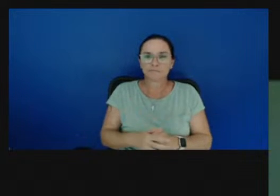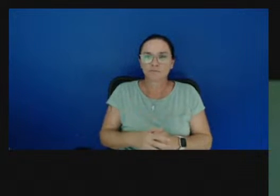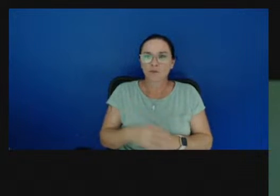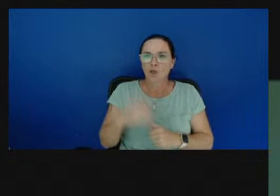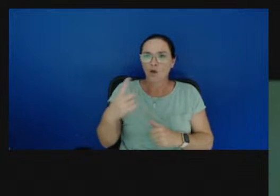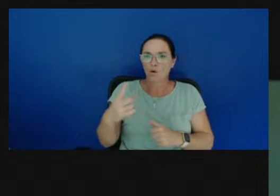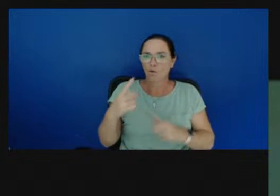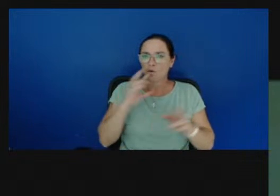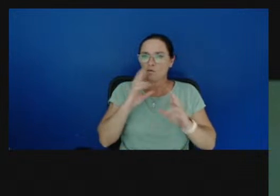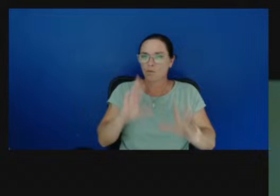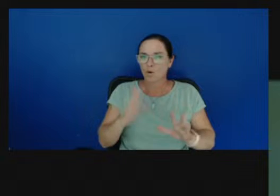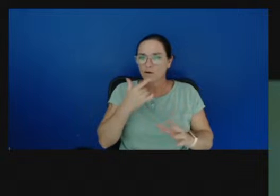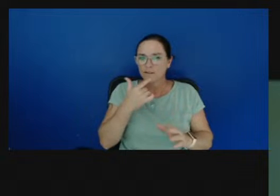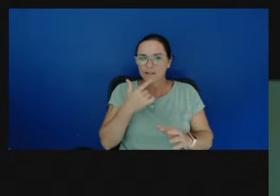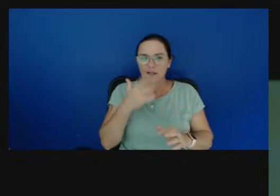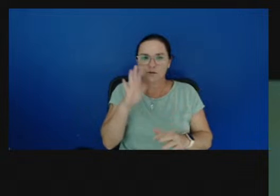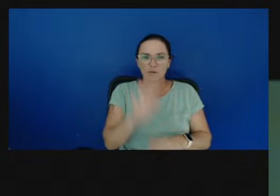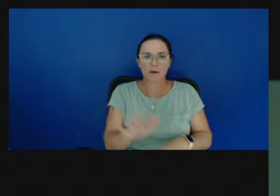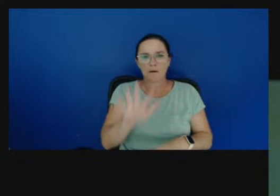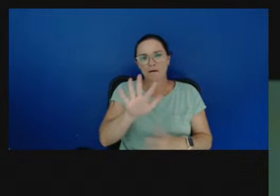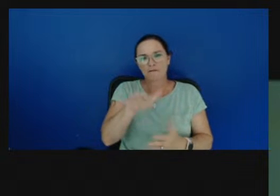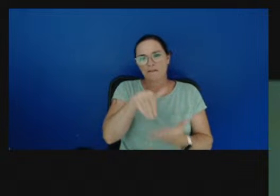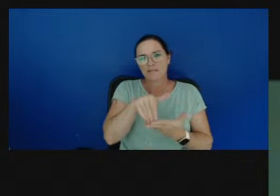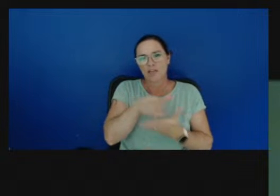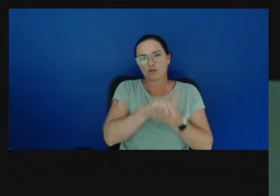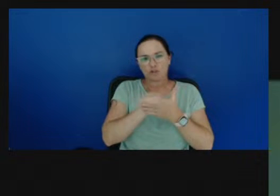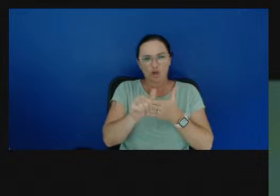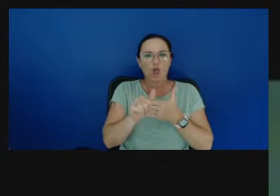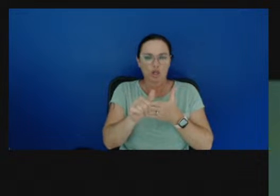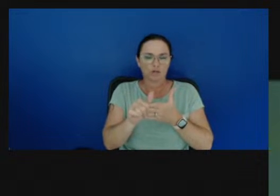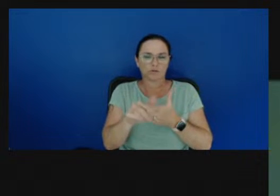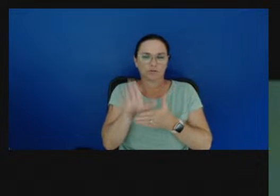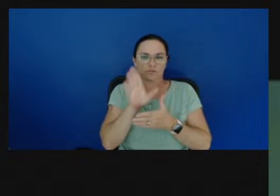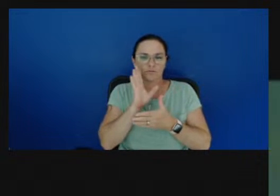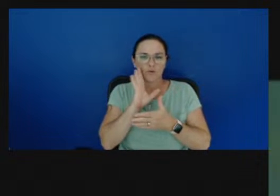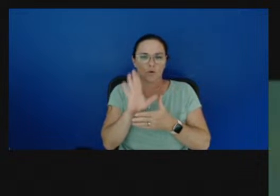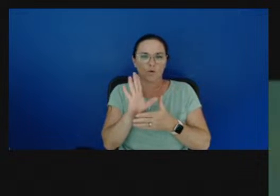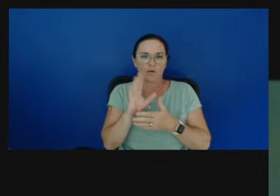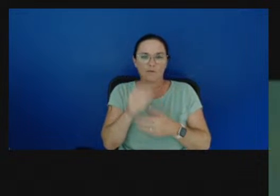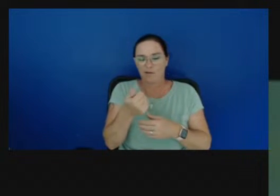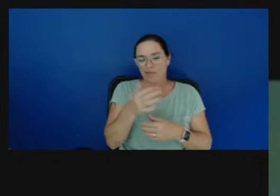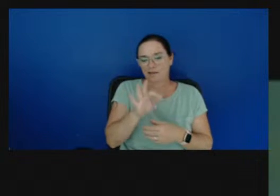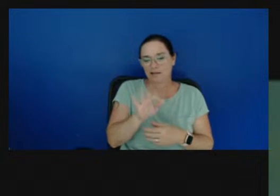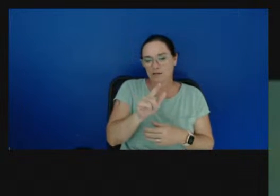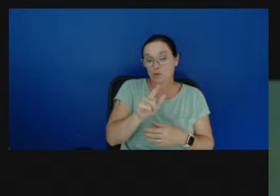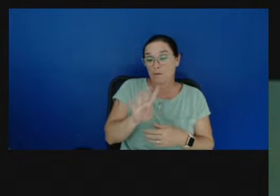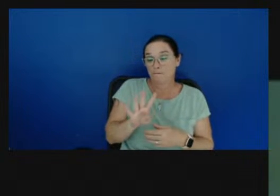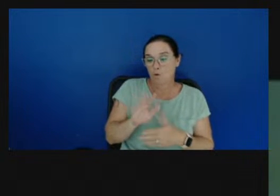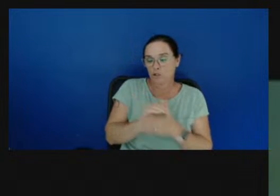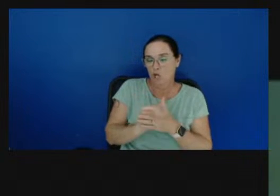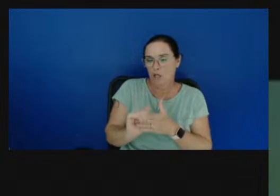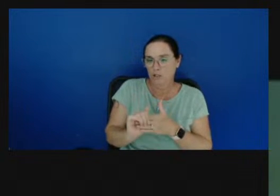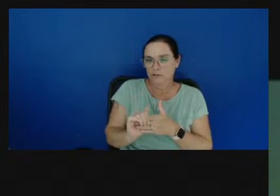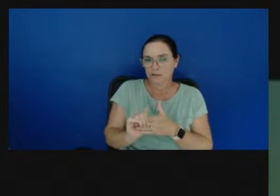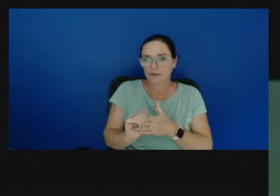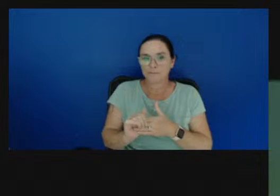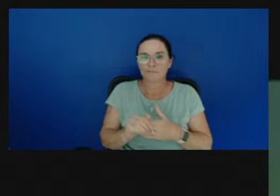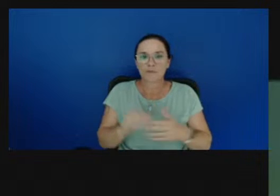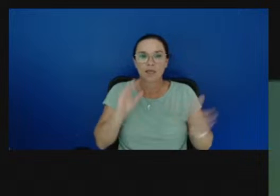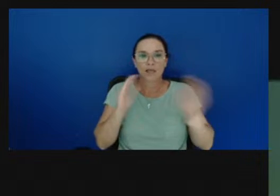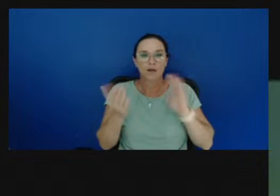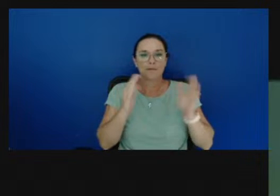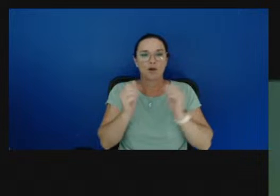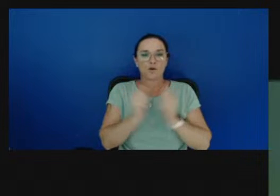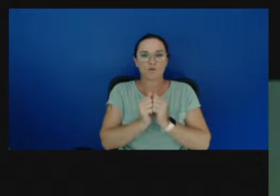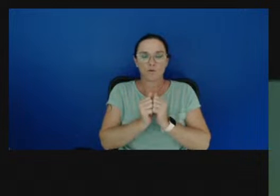total cost was about $5,000. That's 1924 dollars, of course. And contrast that with the enormous losses